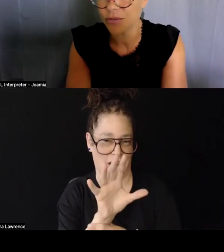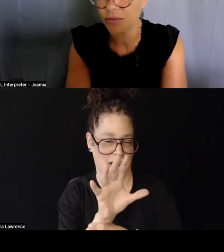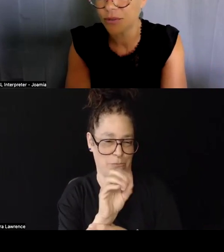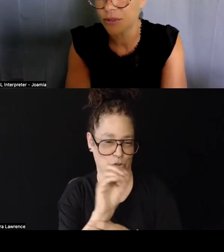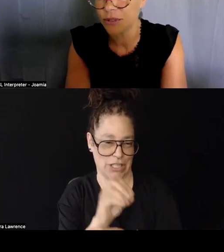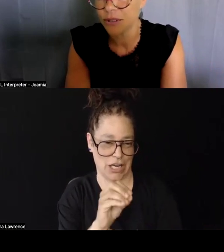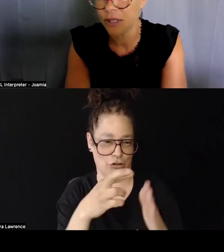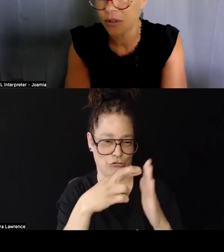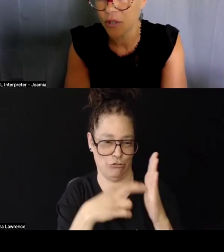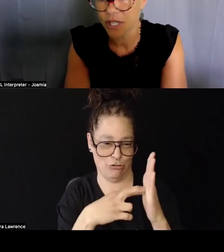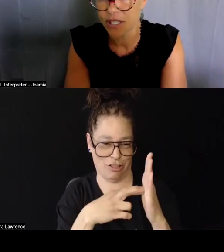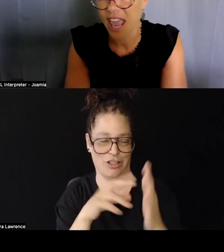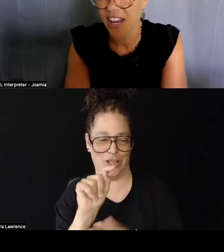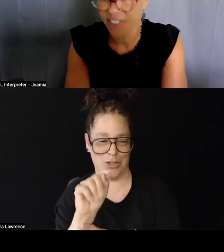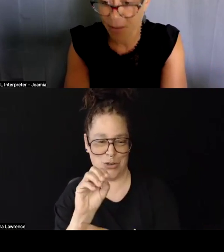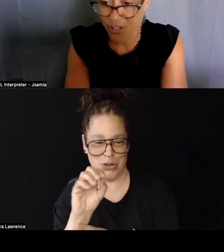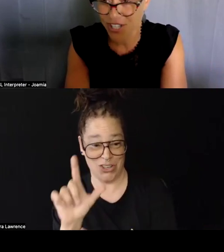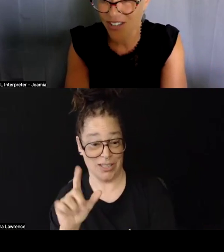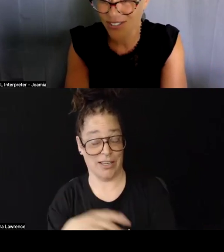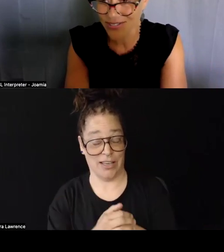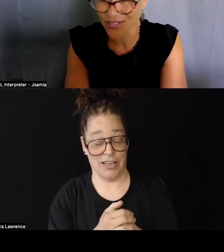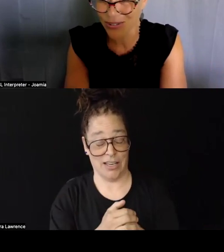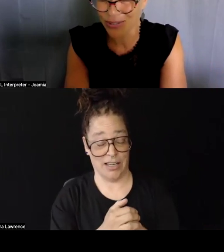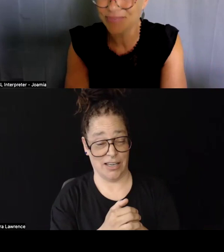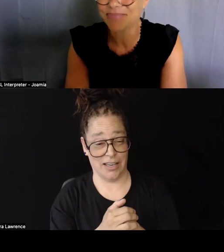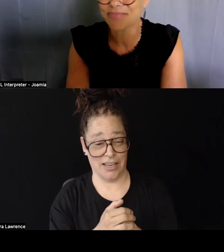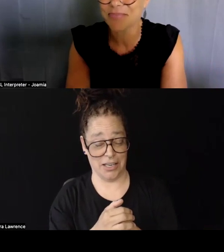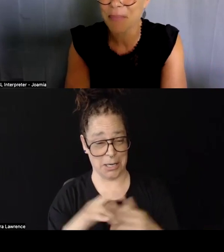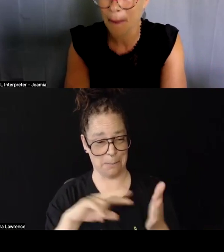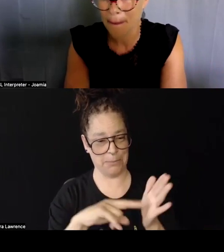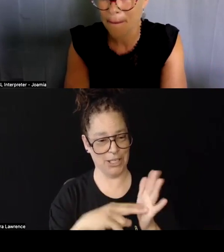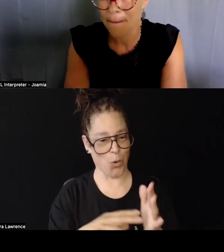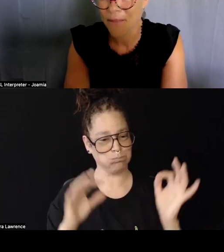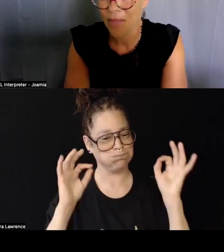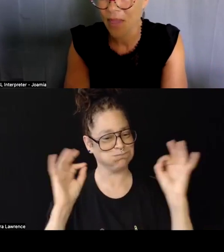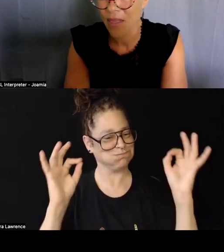tools, which is the 85% rule.